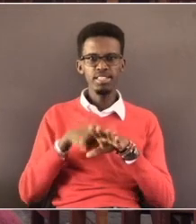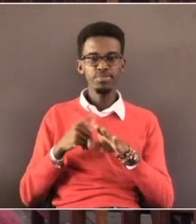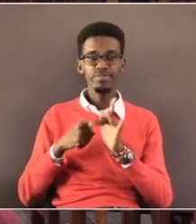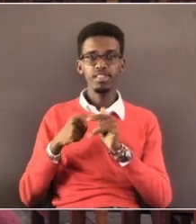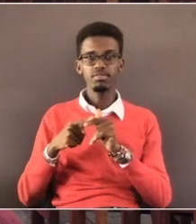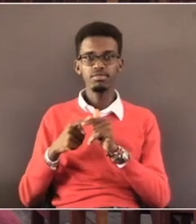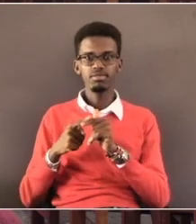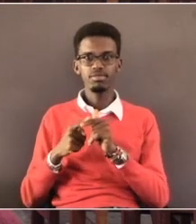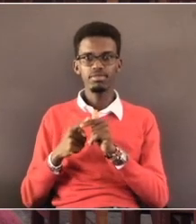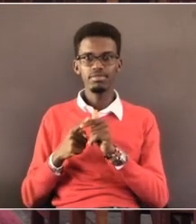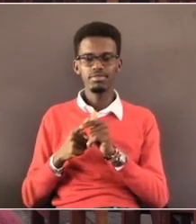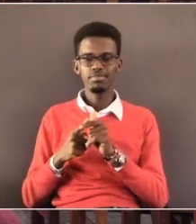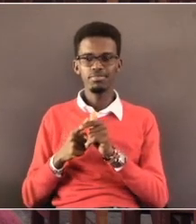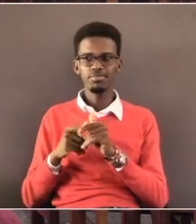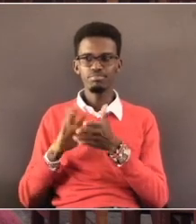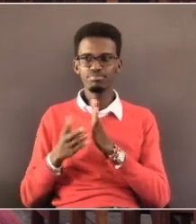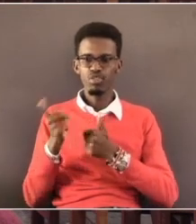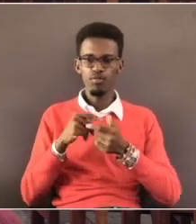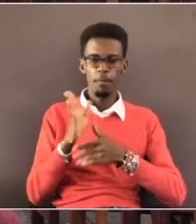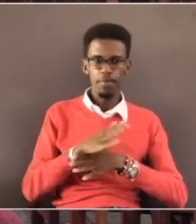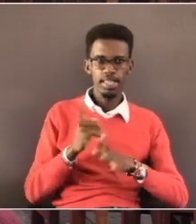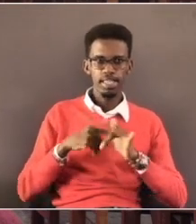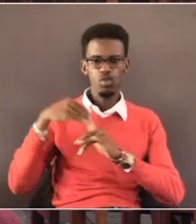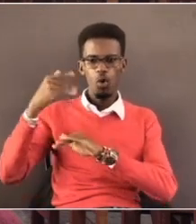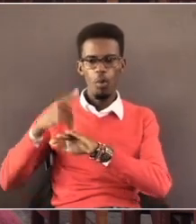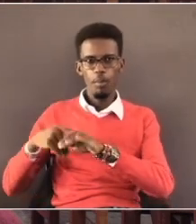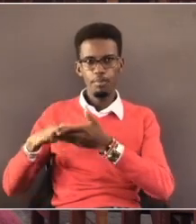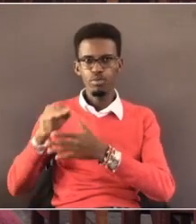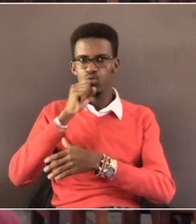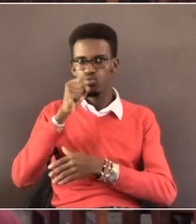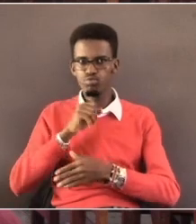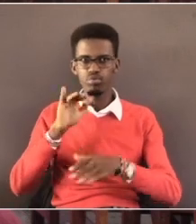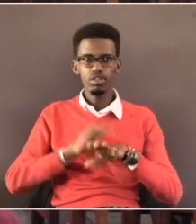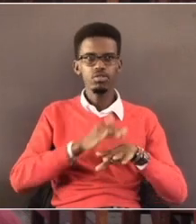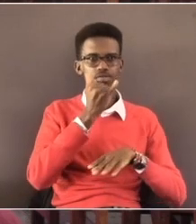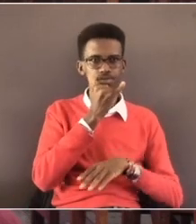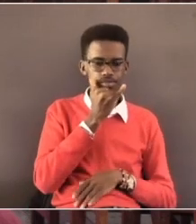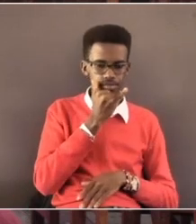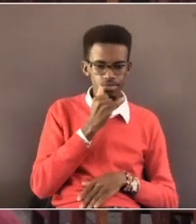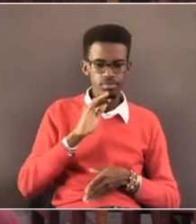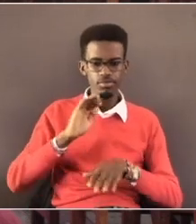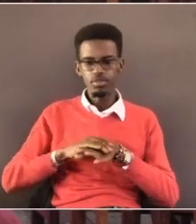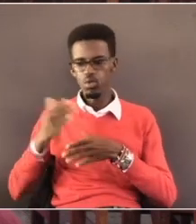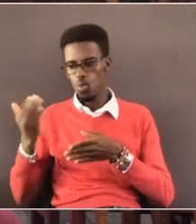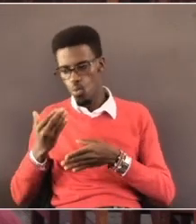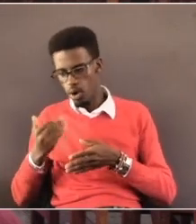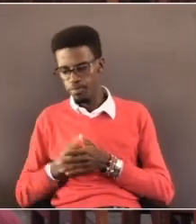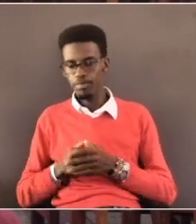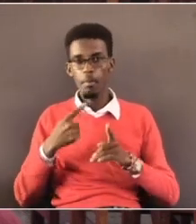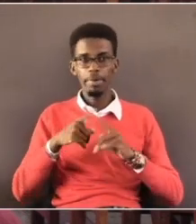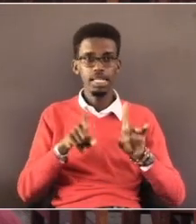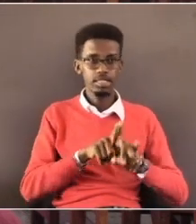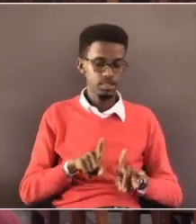it recurs. You're always being told, amepatikana na ameonekana na, but